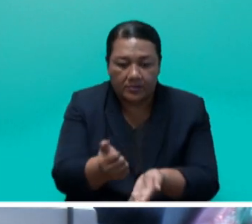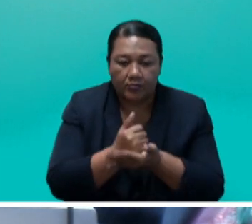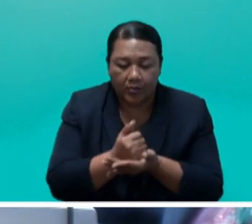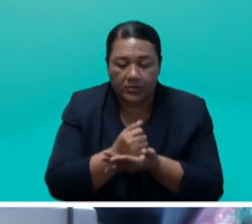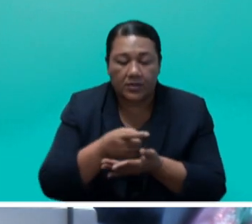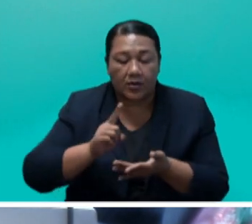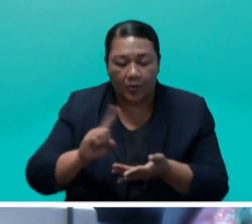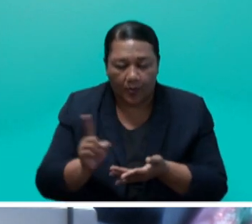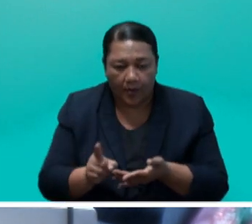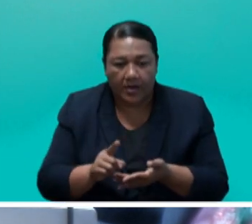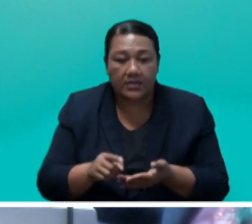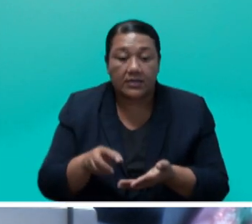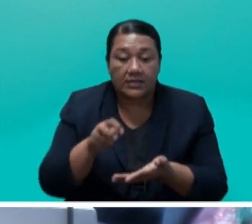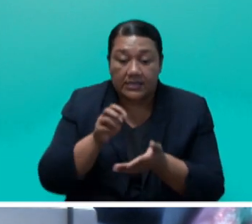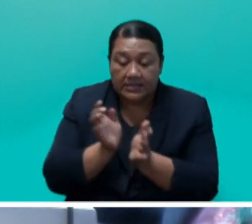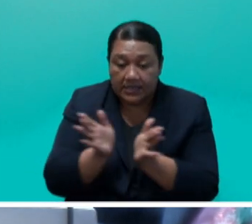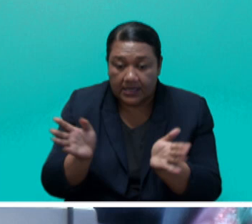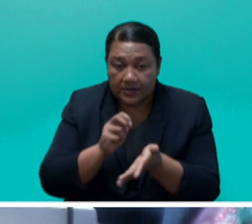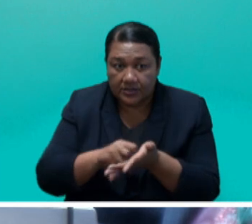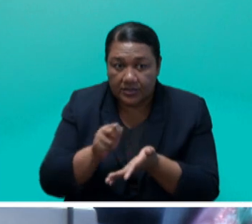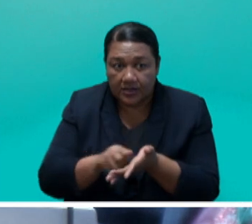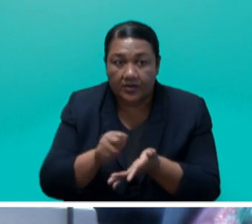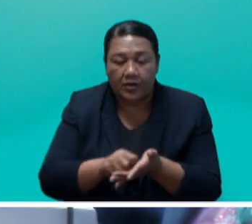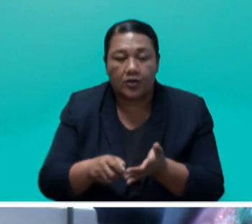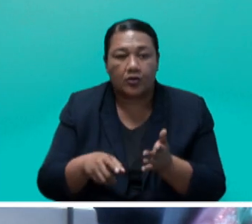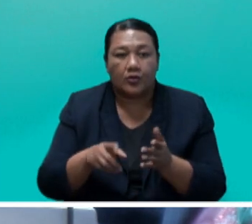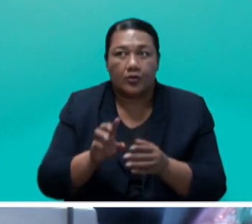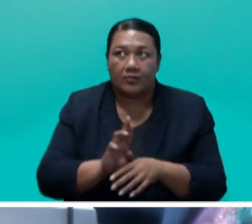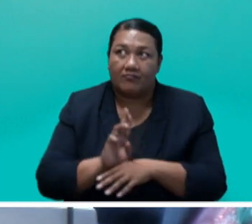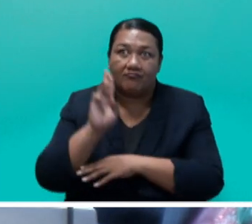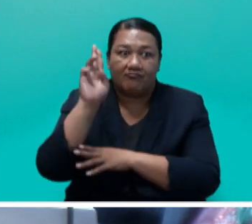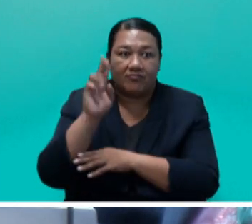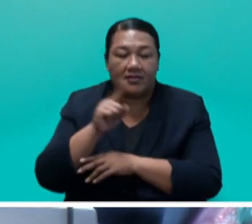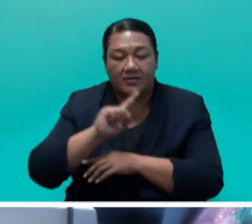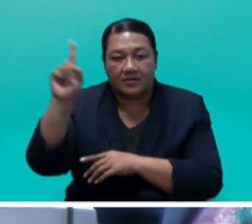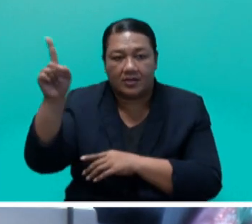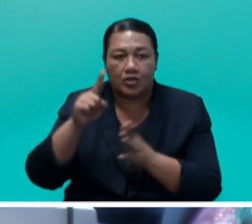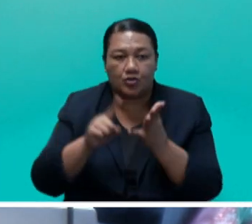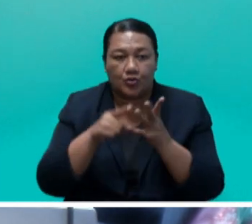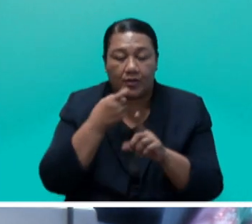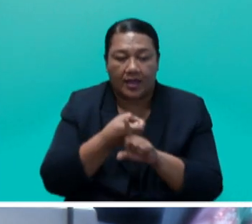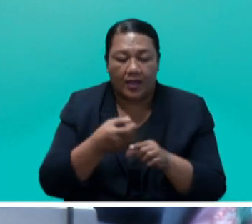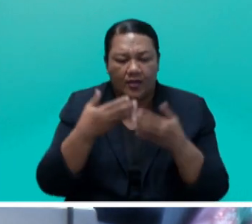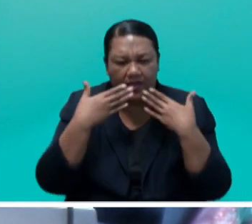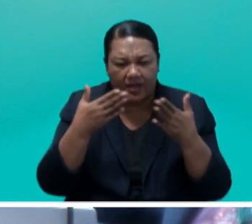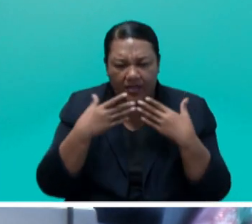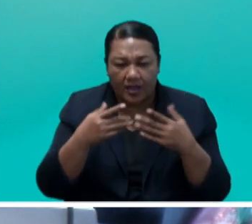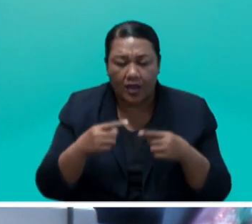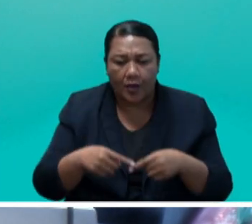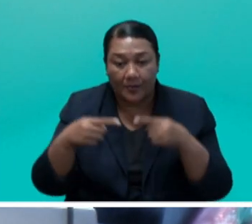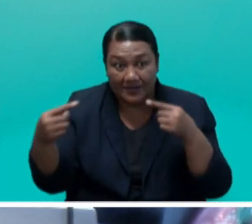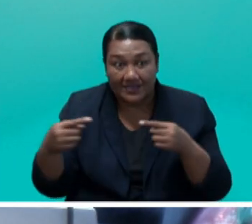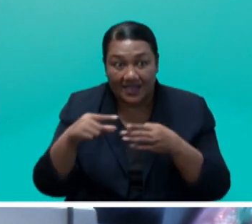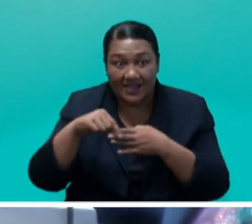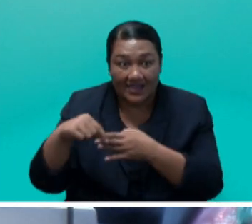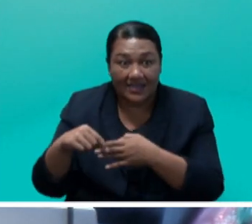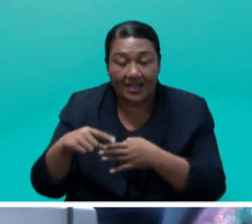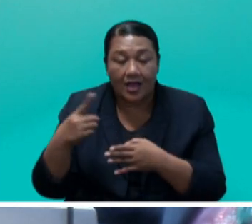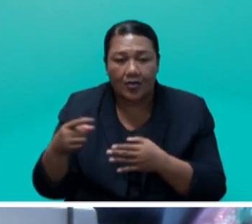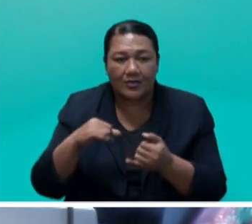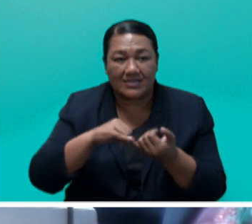acknowledge the establishment of the IMO regional office and our active participation in terms of all